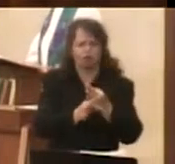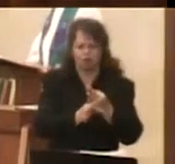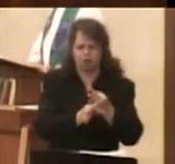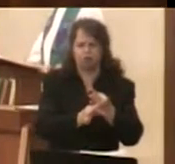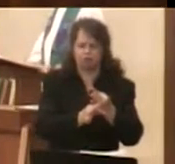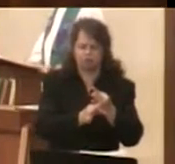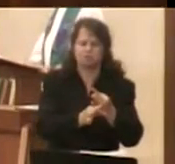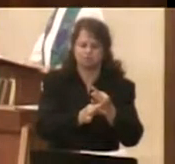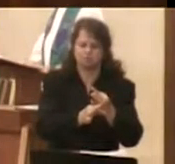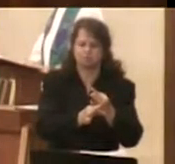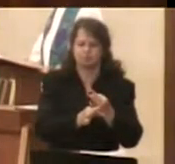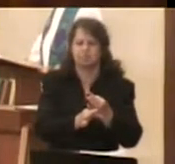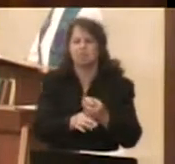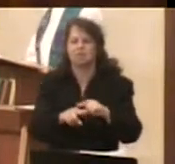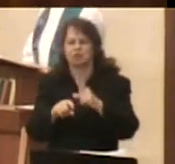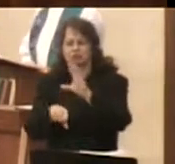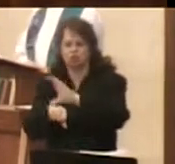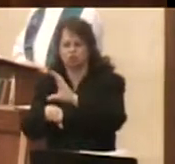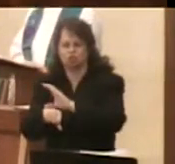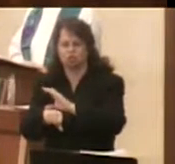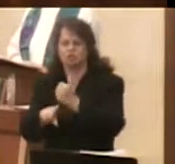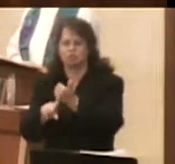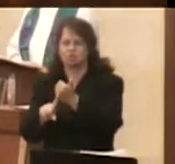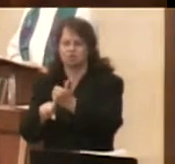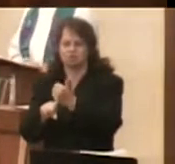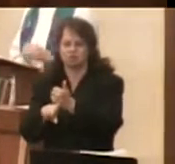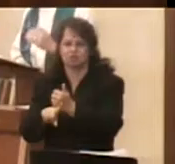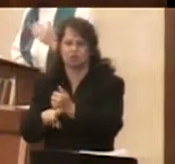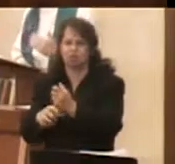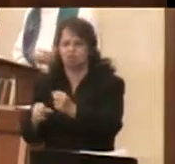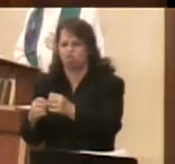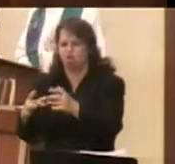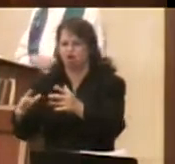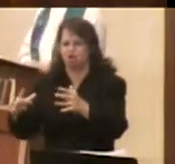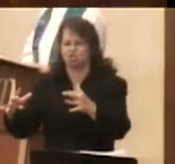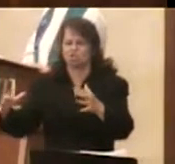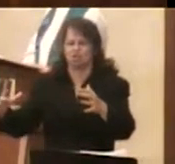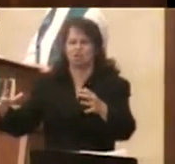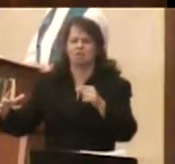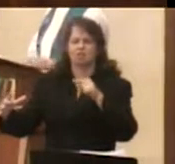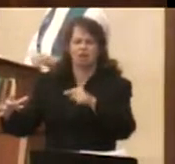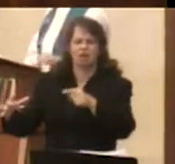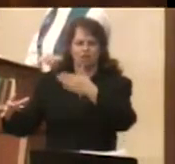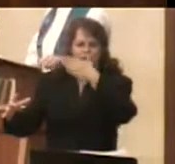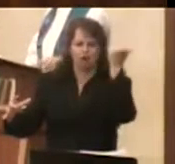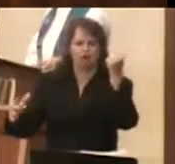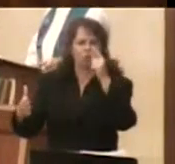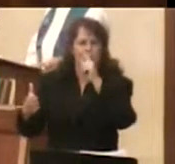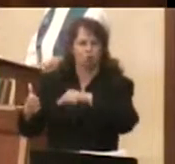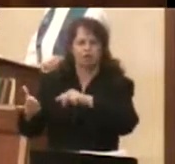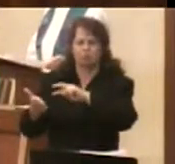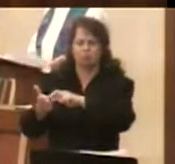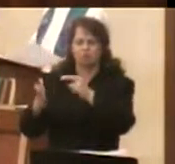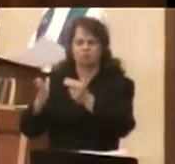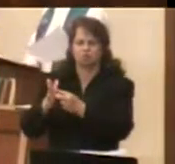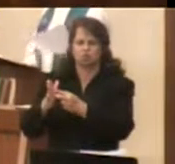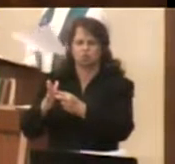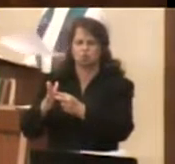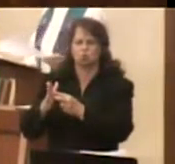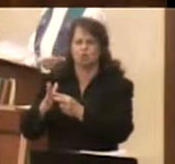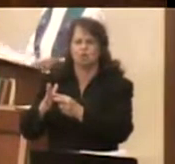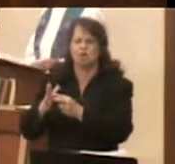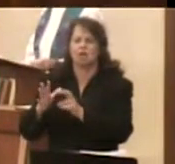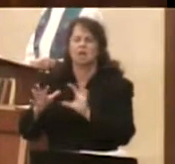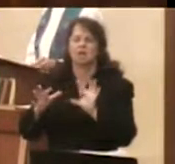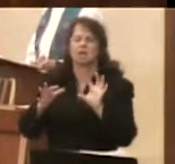place, so much so that they have become an island unto themselves and they have forgotten what it means to reach out and connect